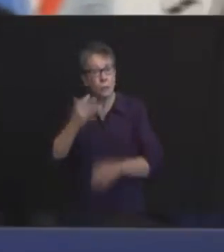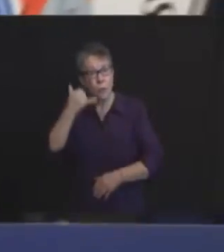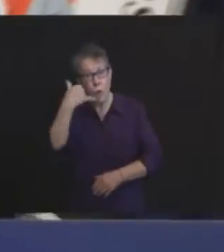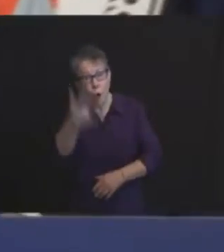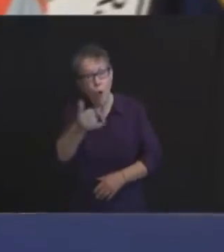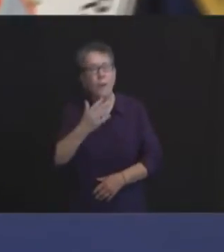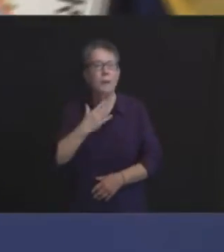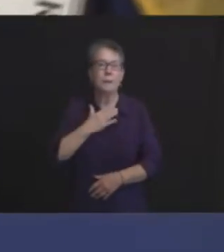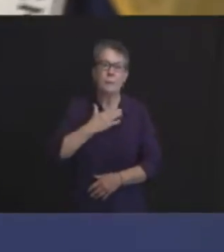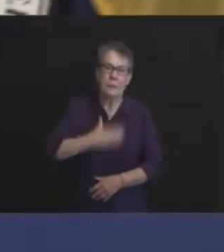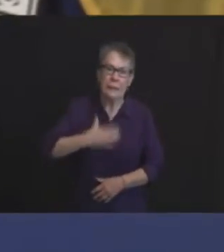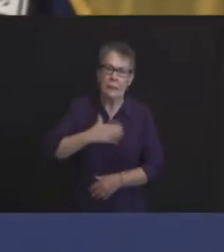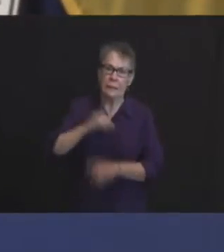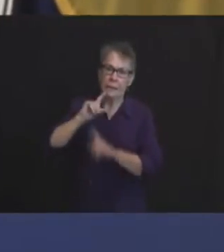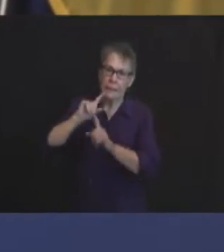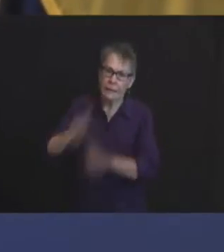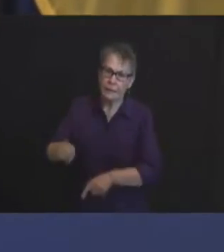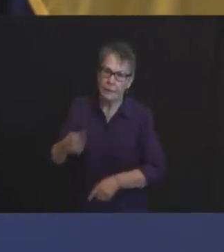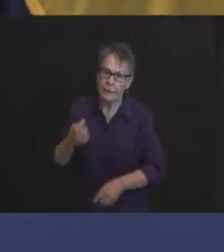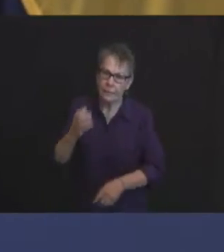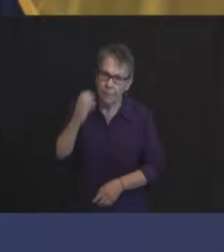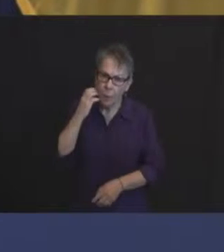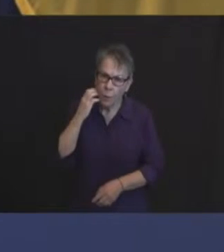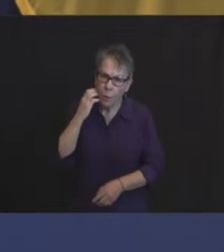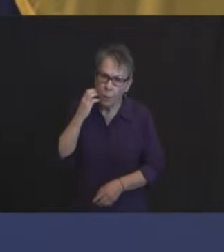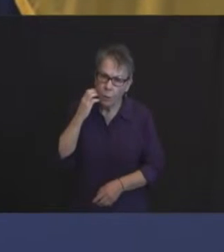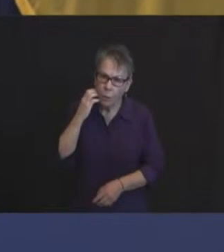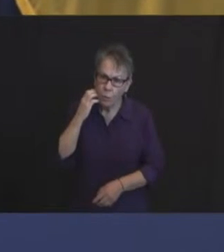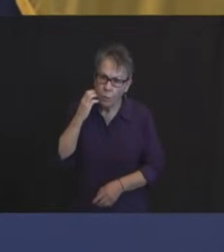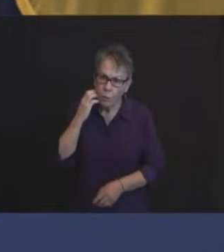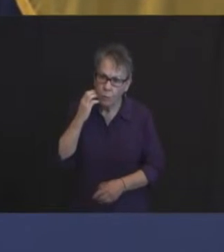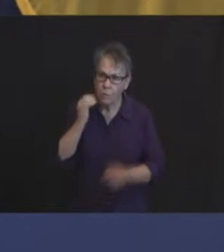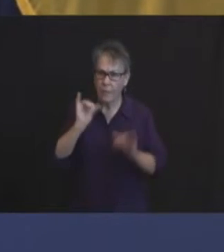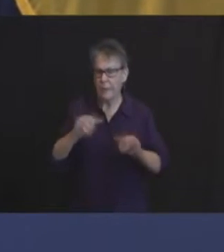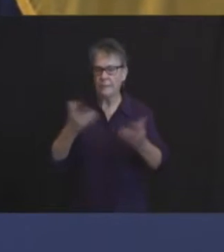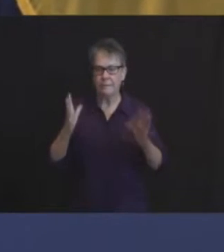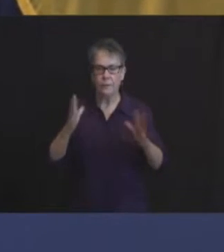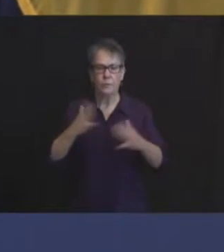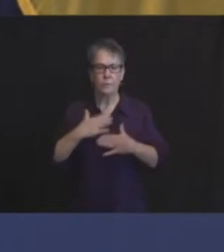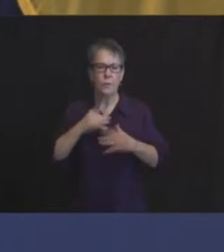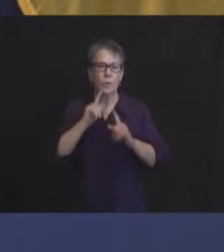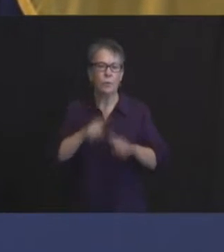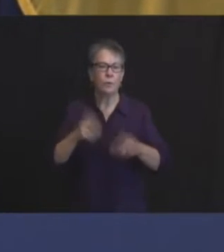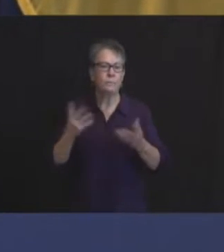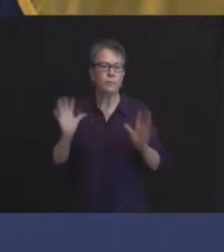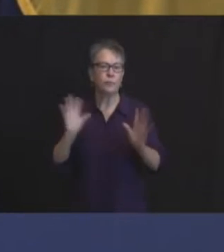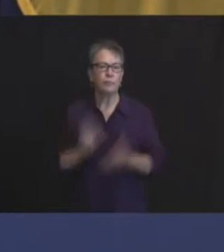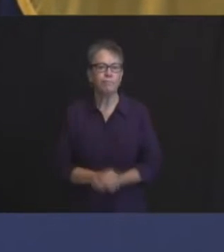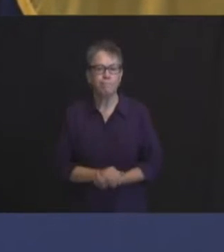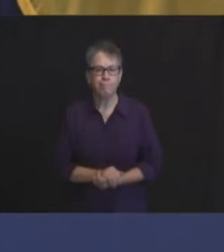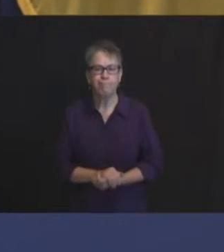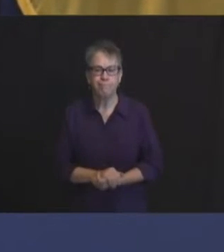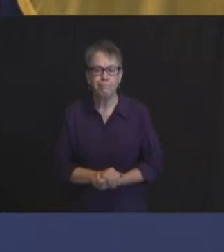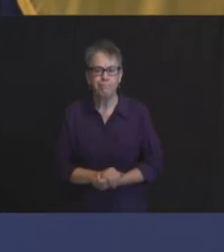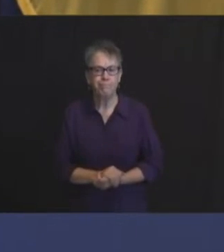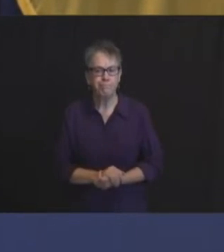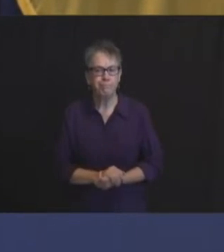the update as always and for your leadership. And I will tell you,